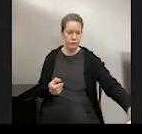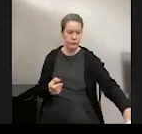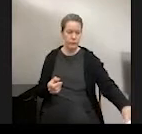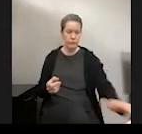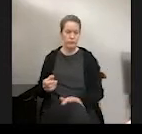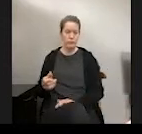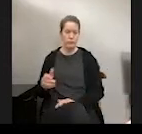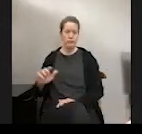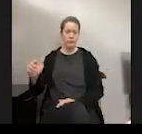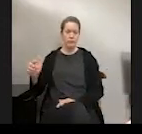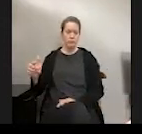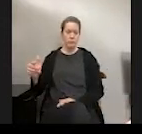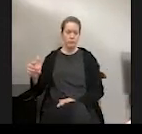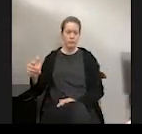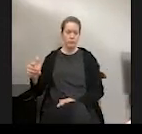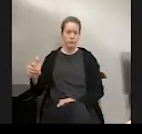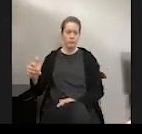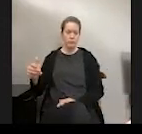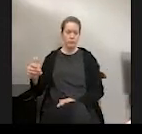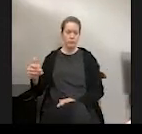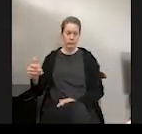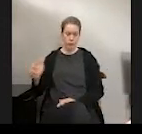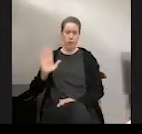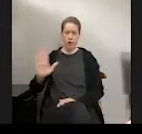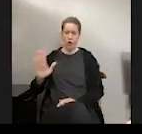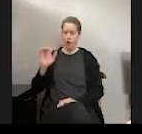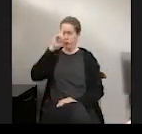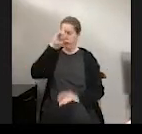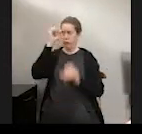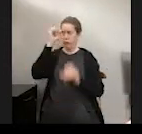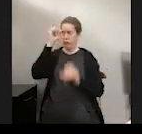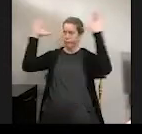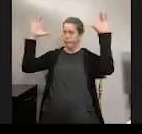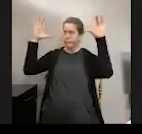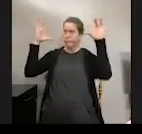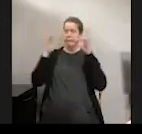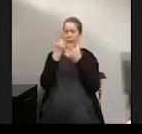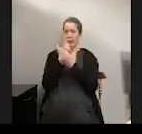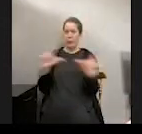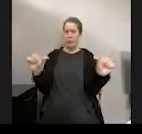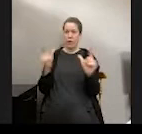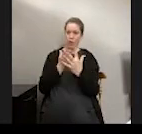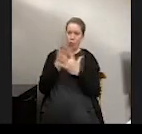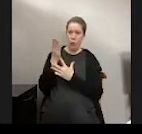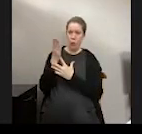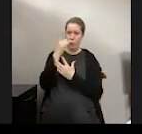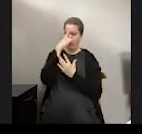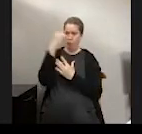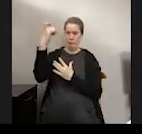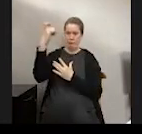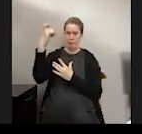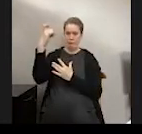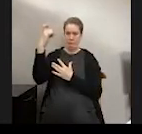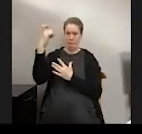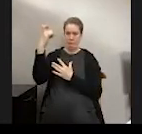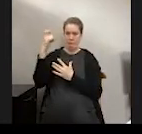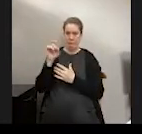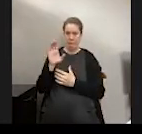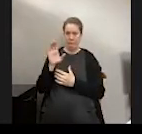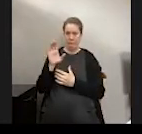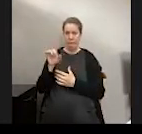of her art, which is liberation through dreaming. She believes that we're all born artists until the world knocks it all out of